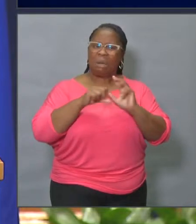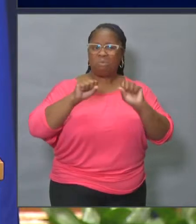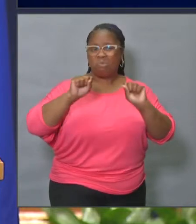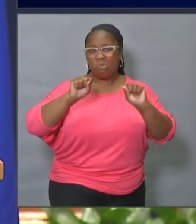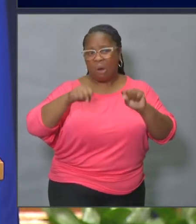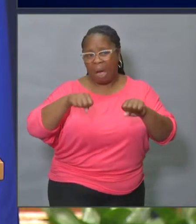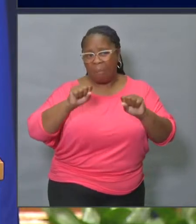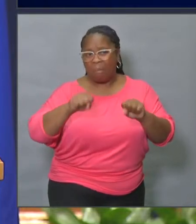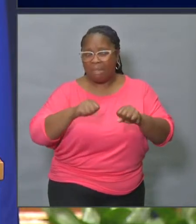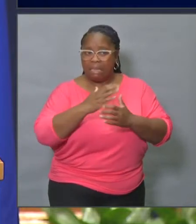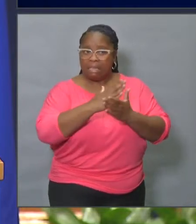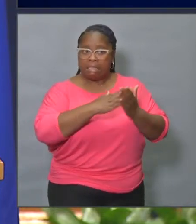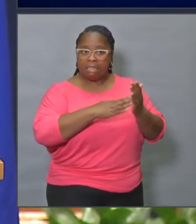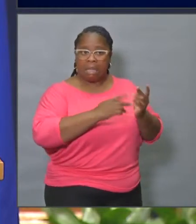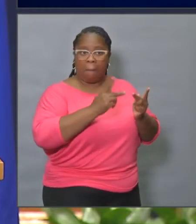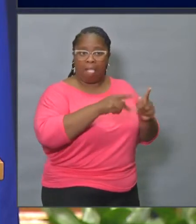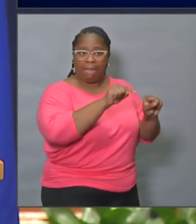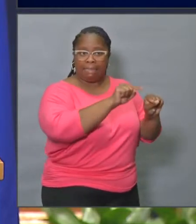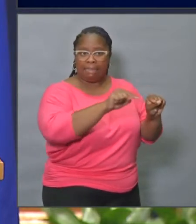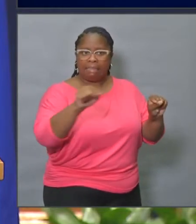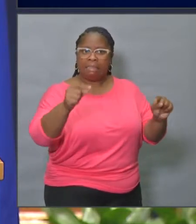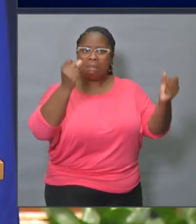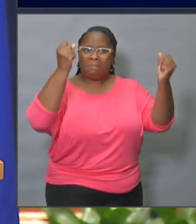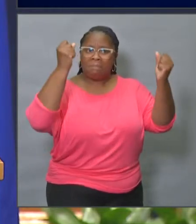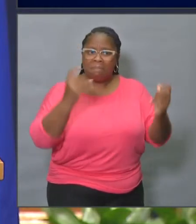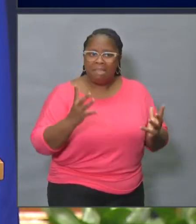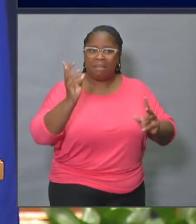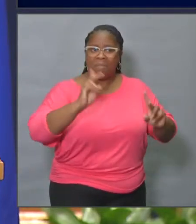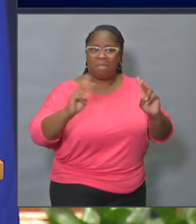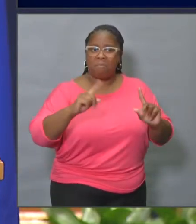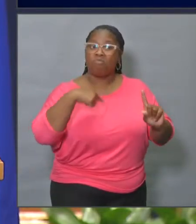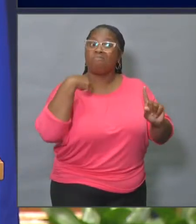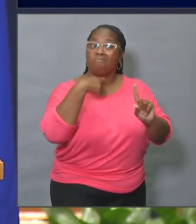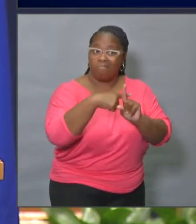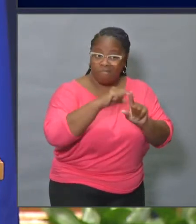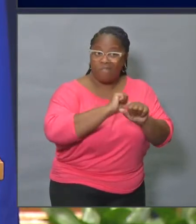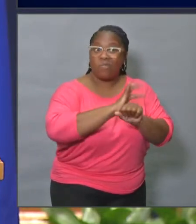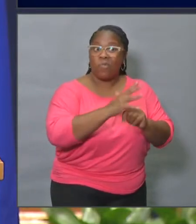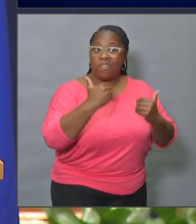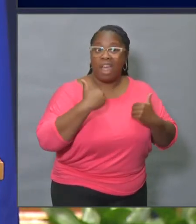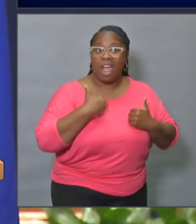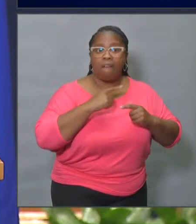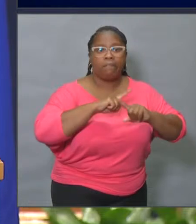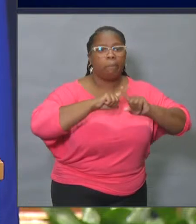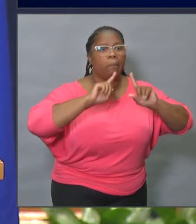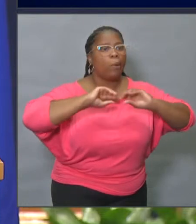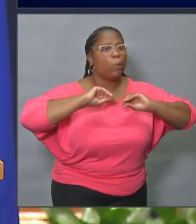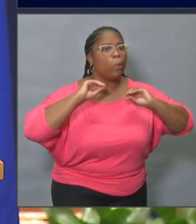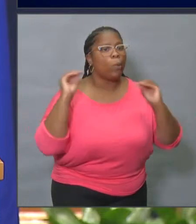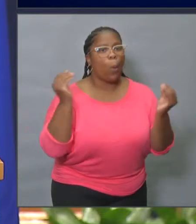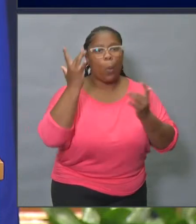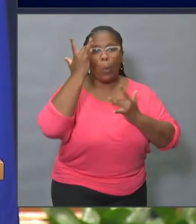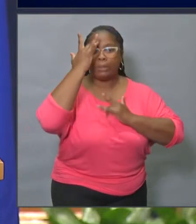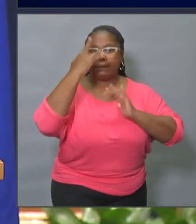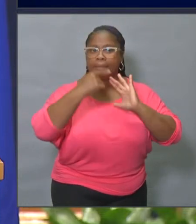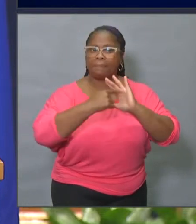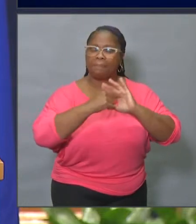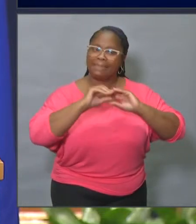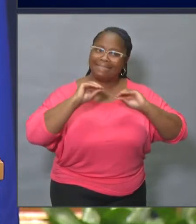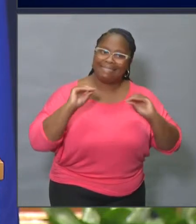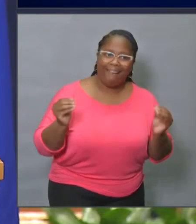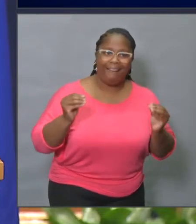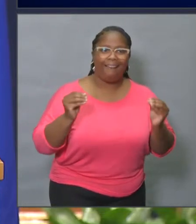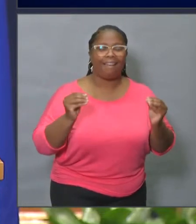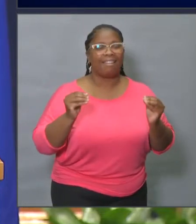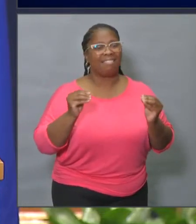certain settings, significant numbers of people that are positive for COVID-19 without any symptoms. And this is why